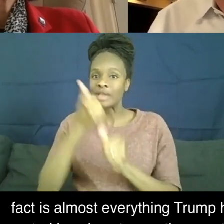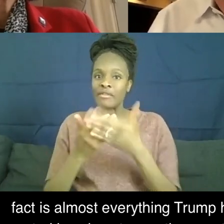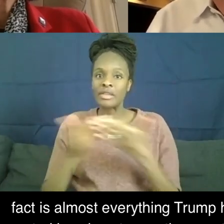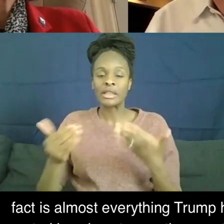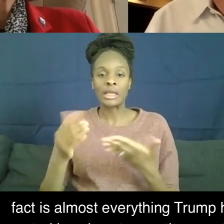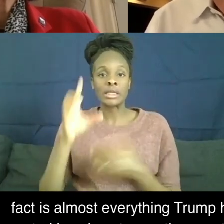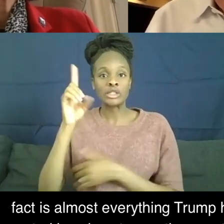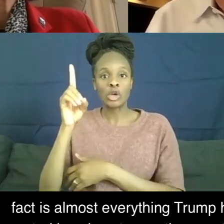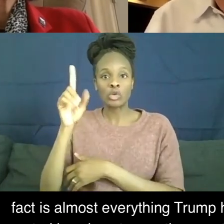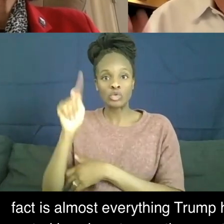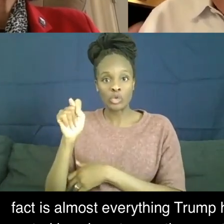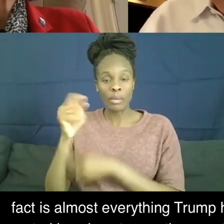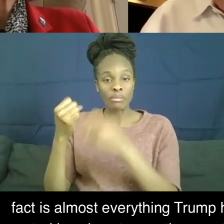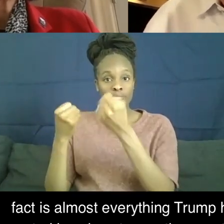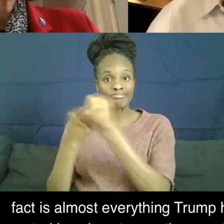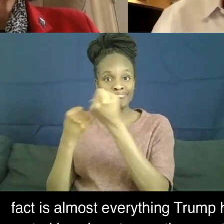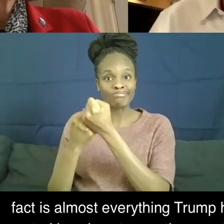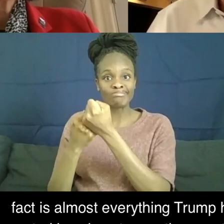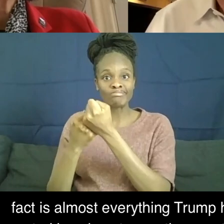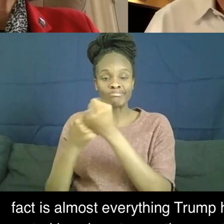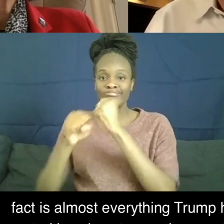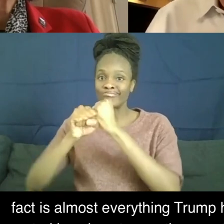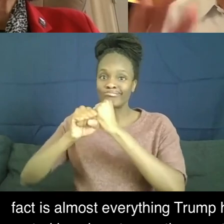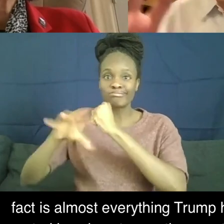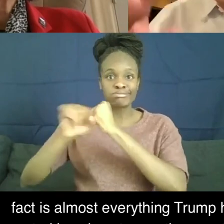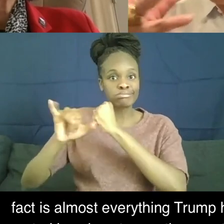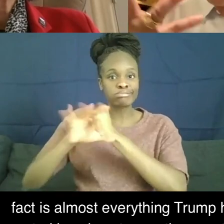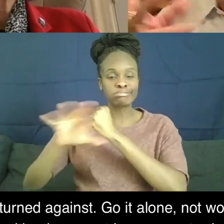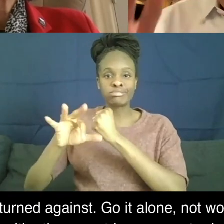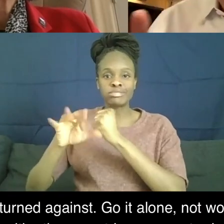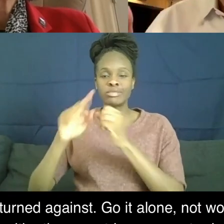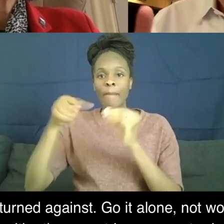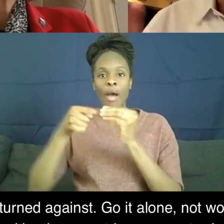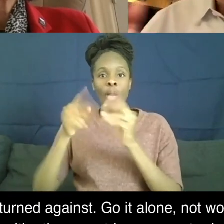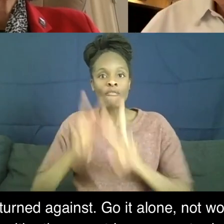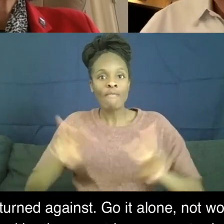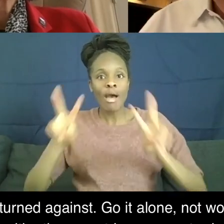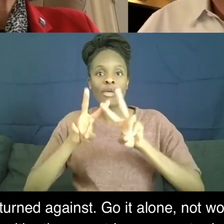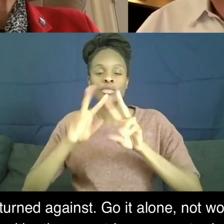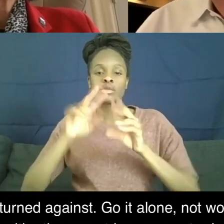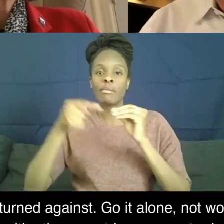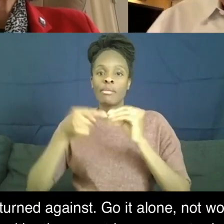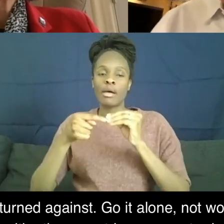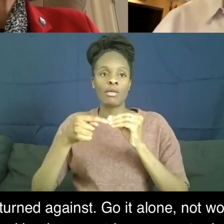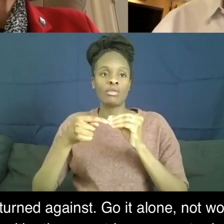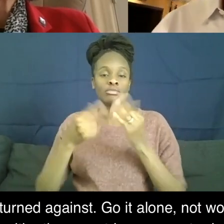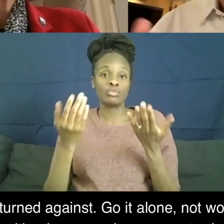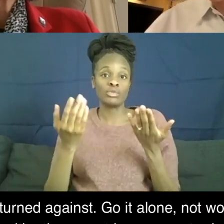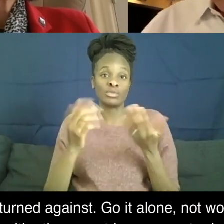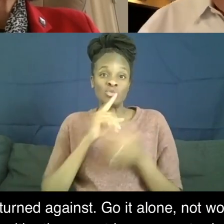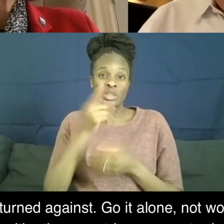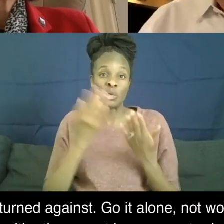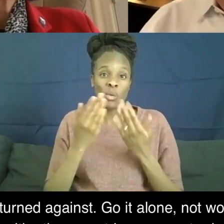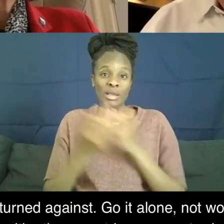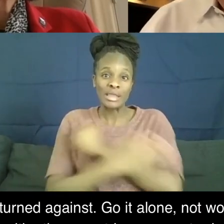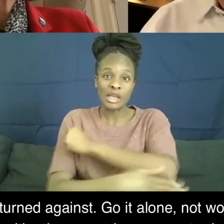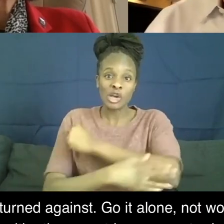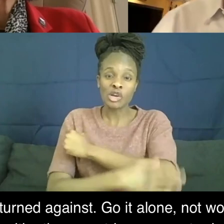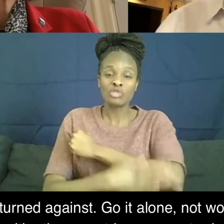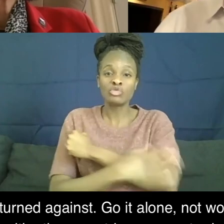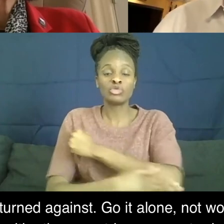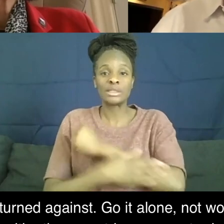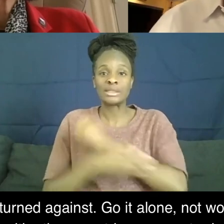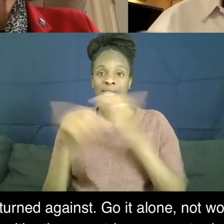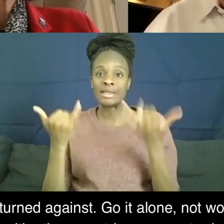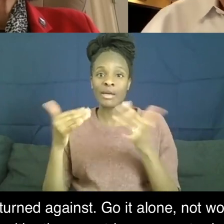um, in values terms, the country has come, turned against, go it alone, not working with other countries,